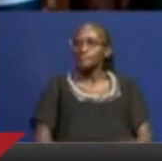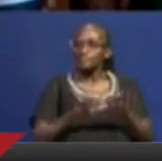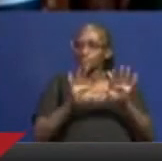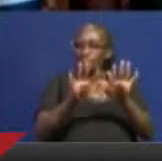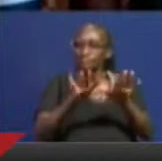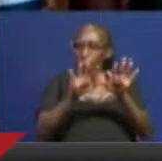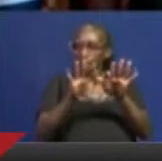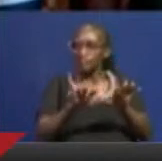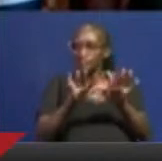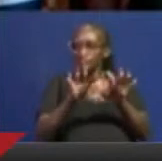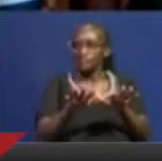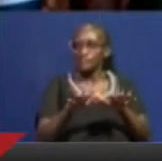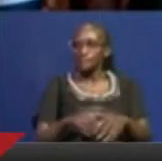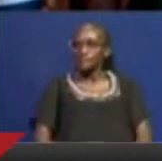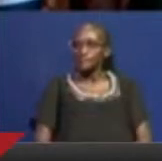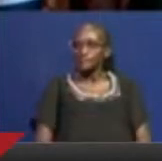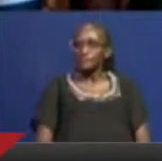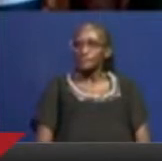Order.